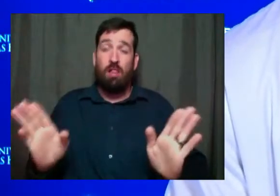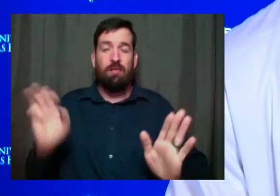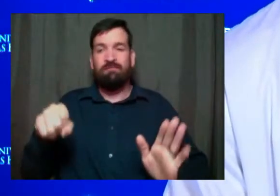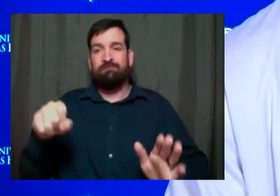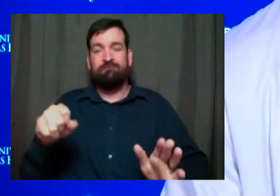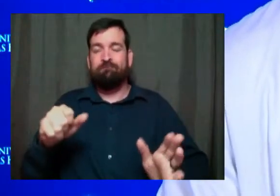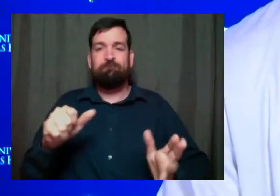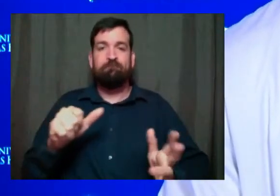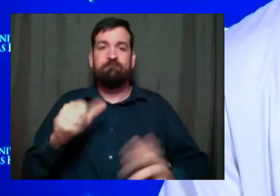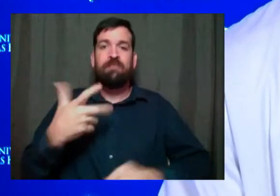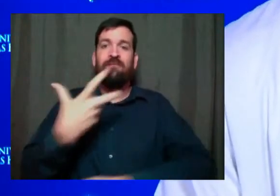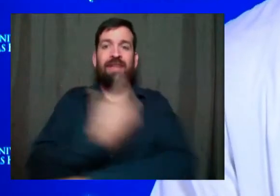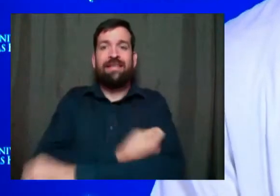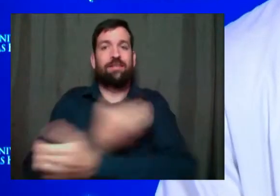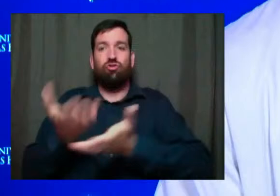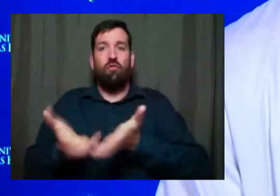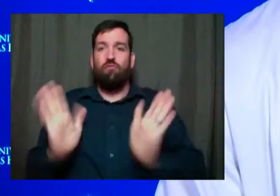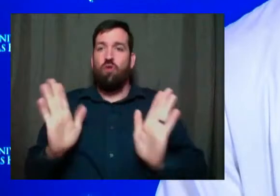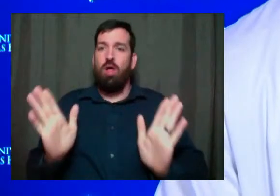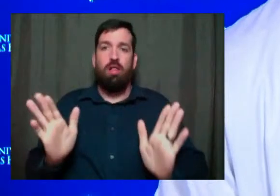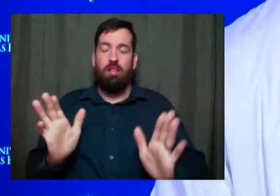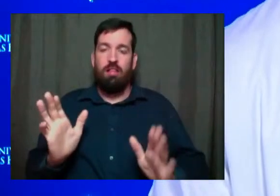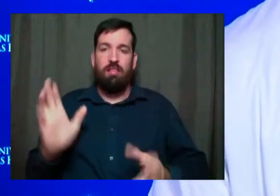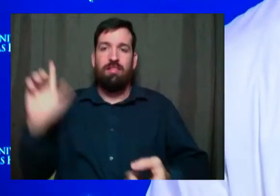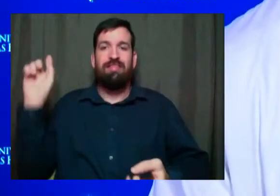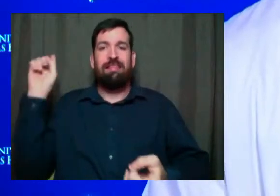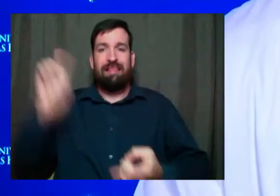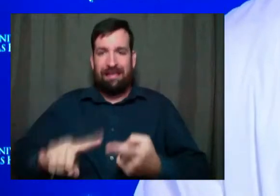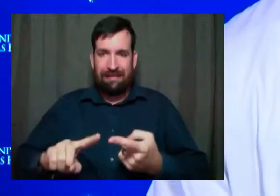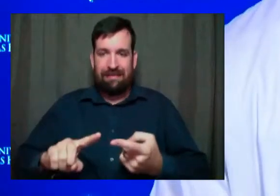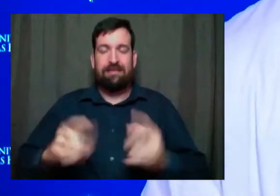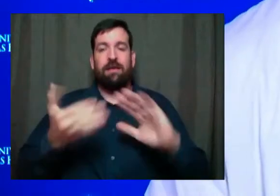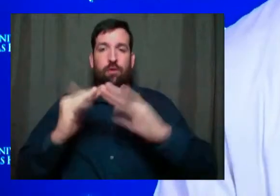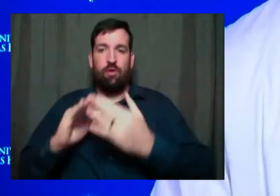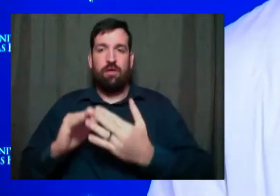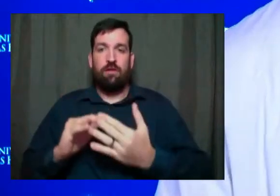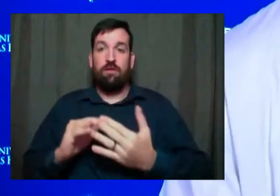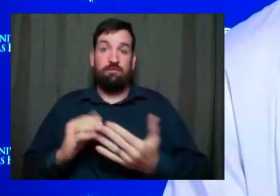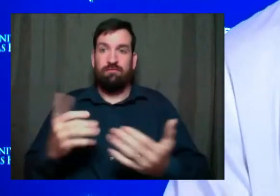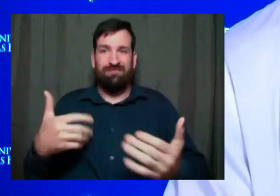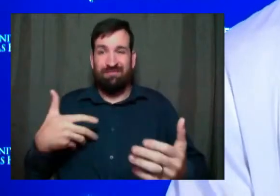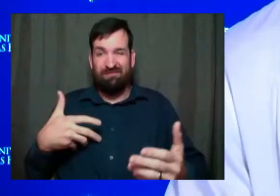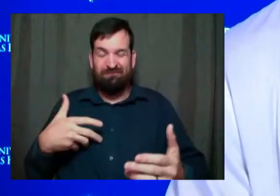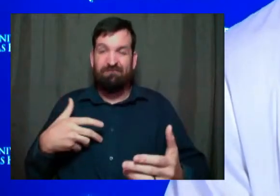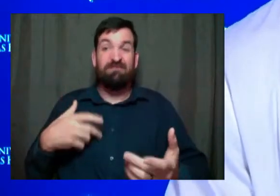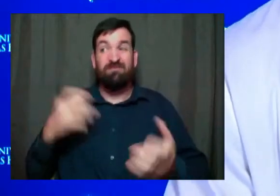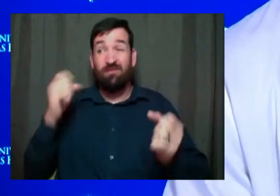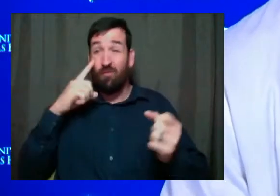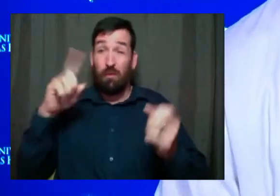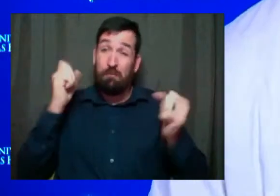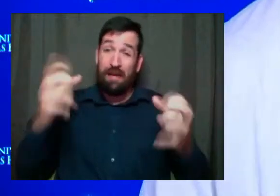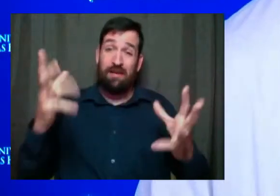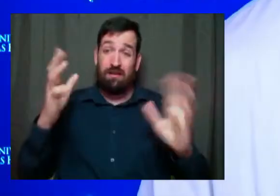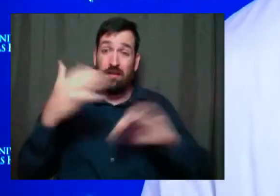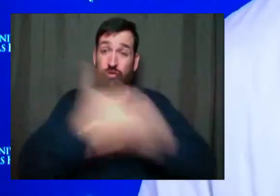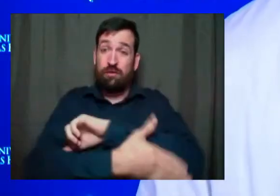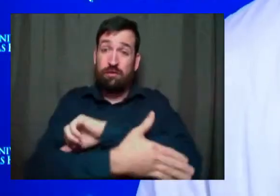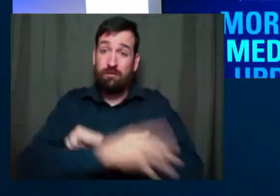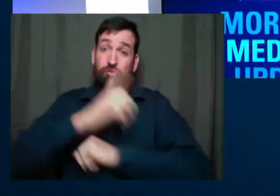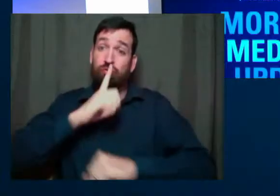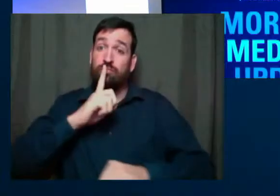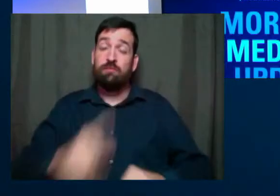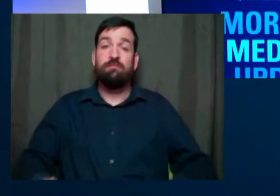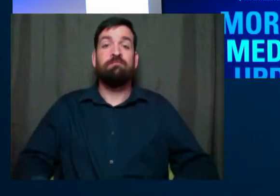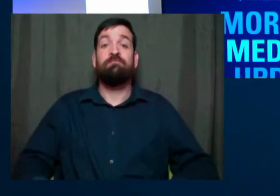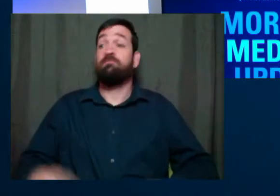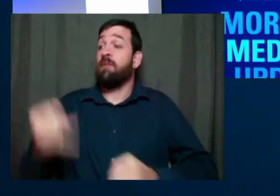vaccination overall is not as high in the community level as we would like around the world for many countries. I'm going to get to some final thoughts. How's